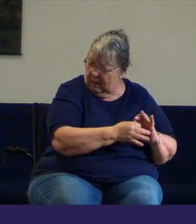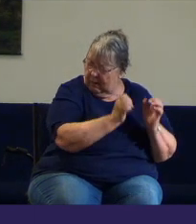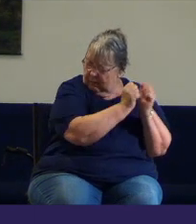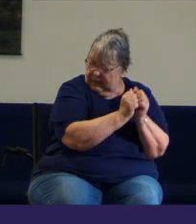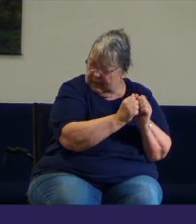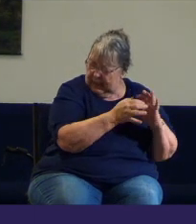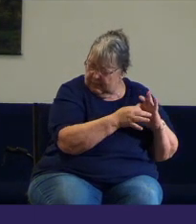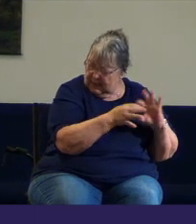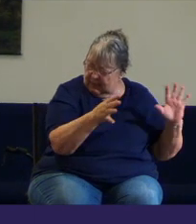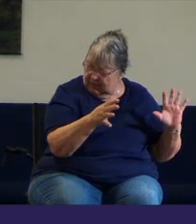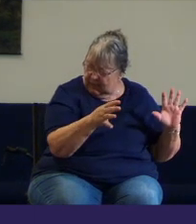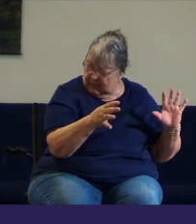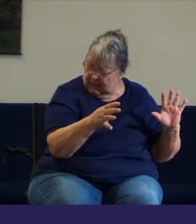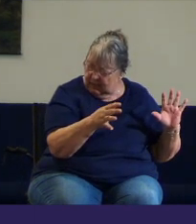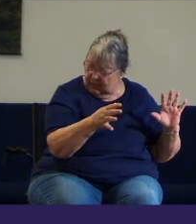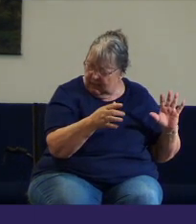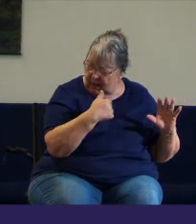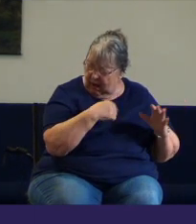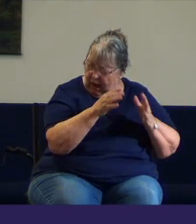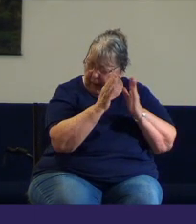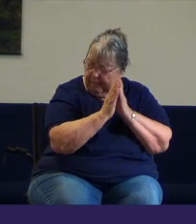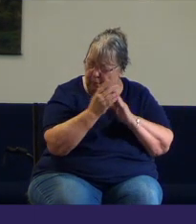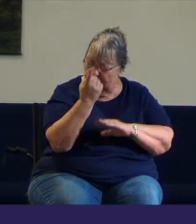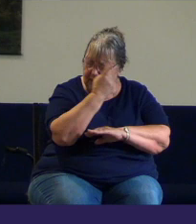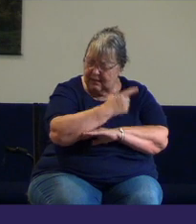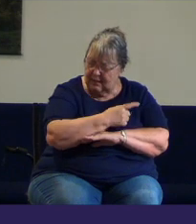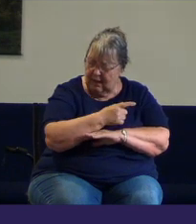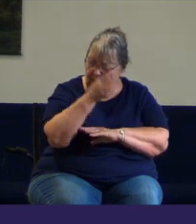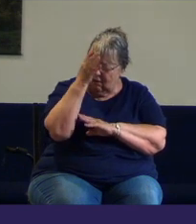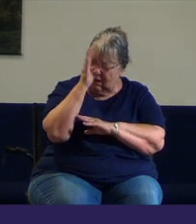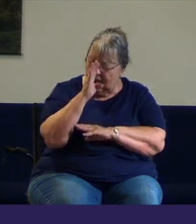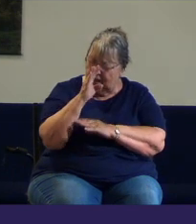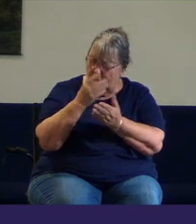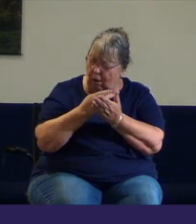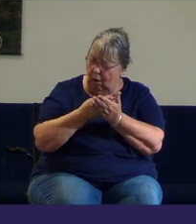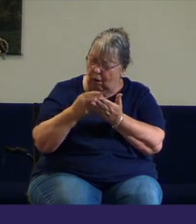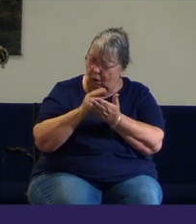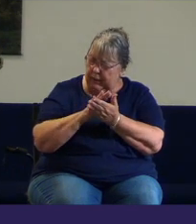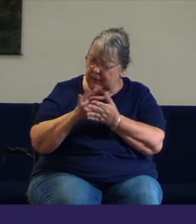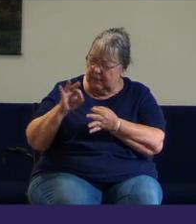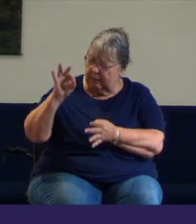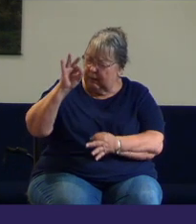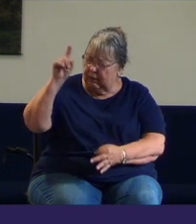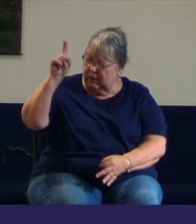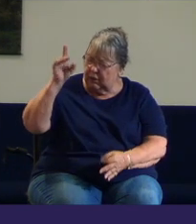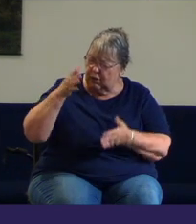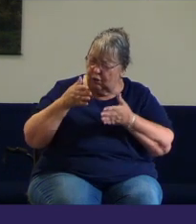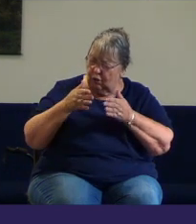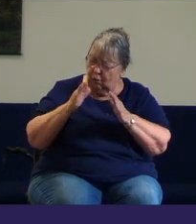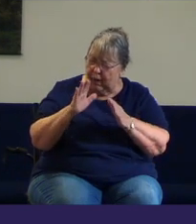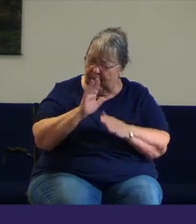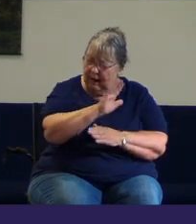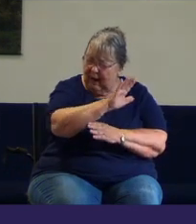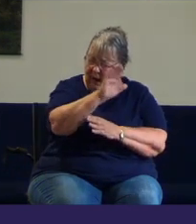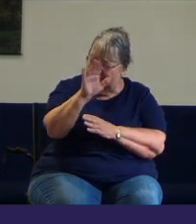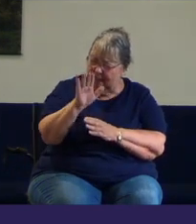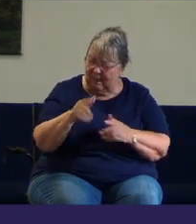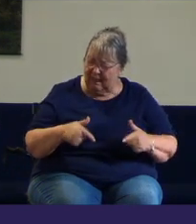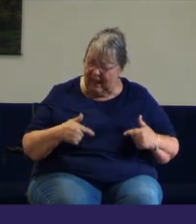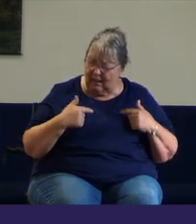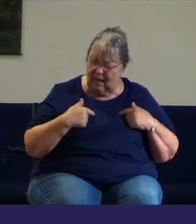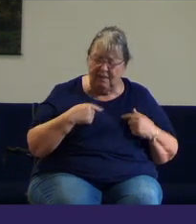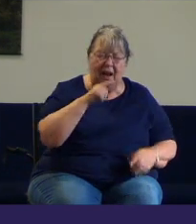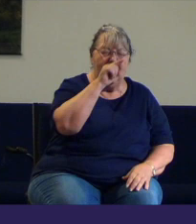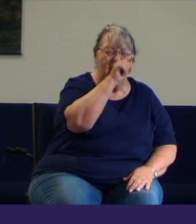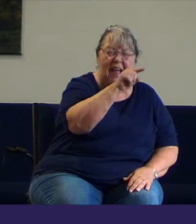Jesus. And I pray today, oh God, that Holy Spirit, you would have your way in the life, that life, that life, that